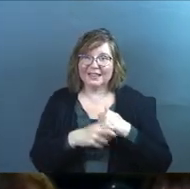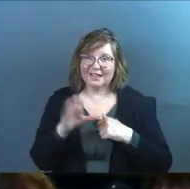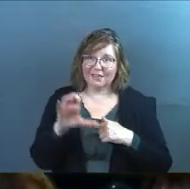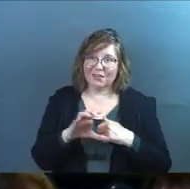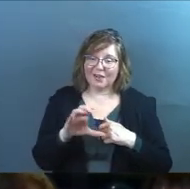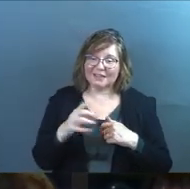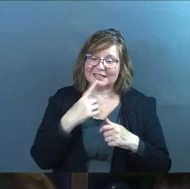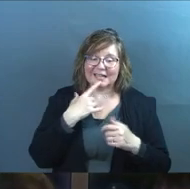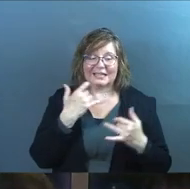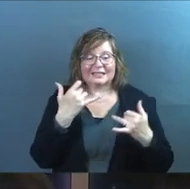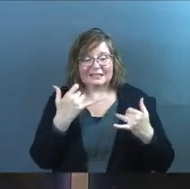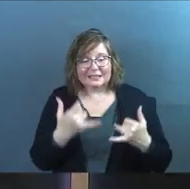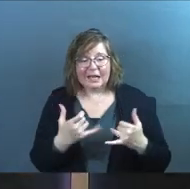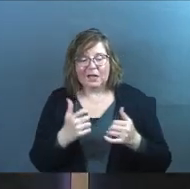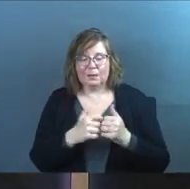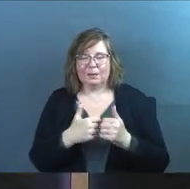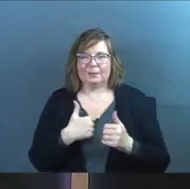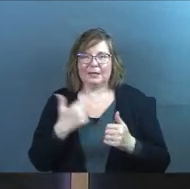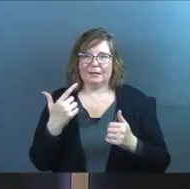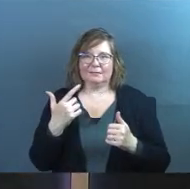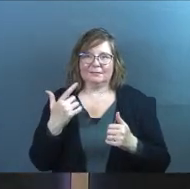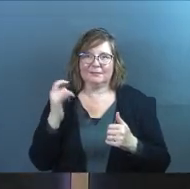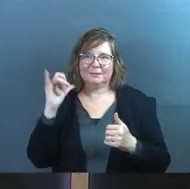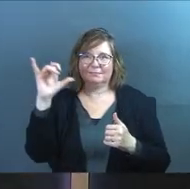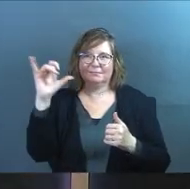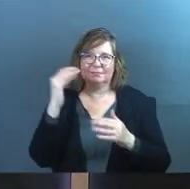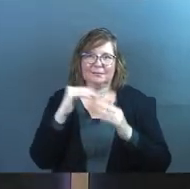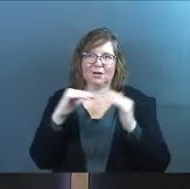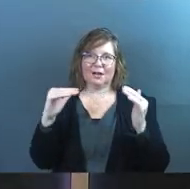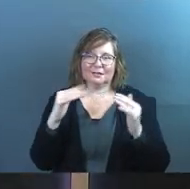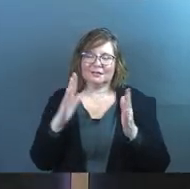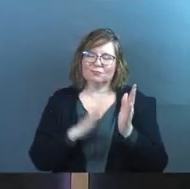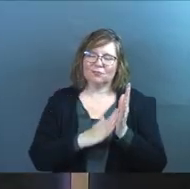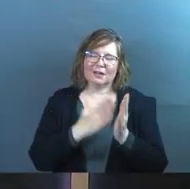Today, you will be with me in paradise. Praise God.